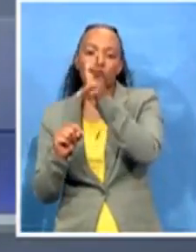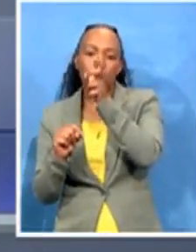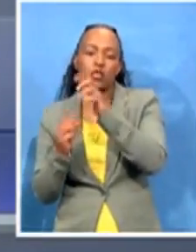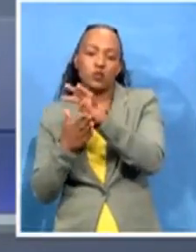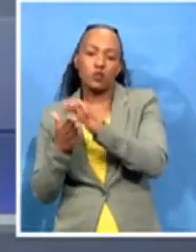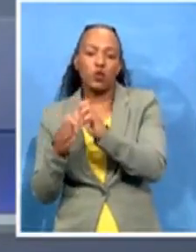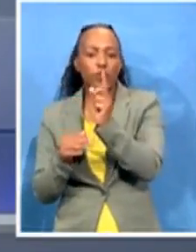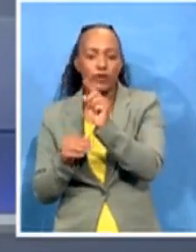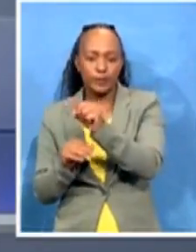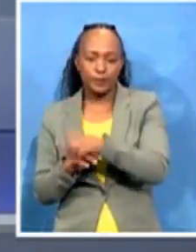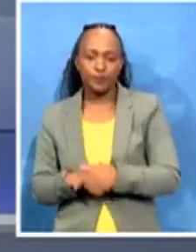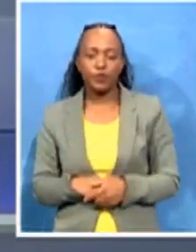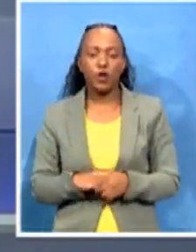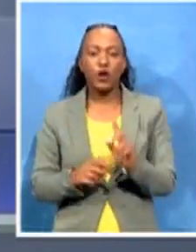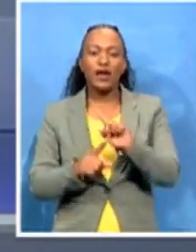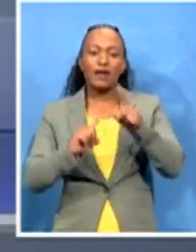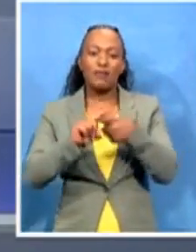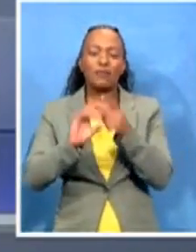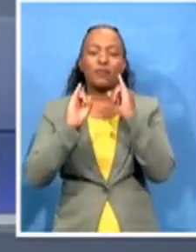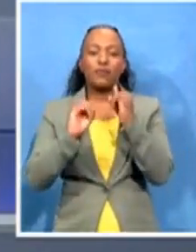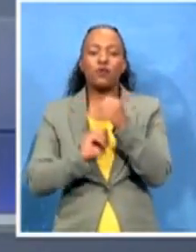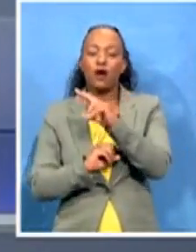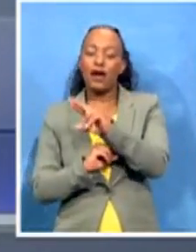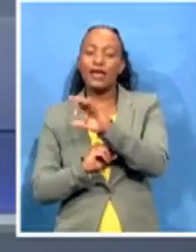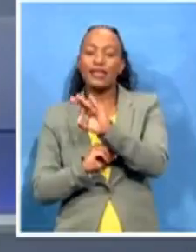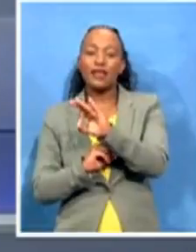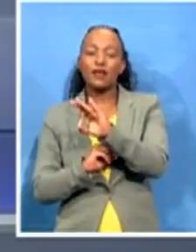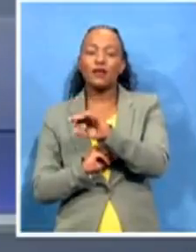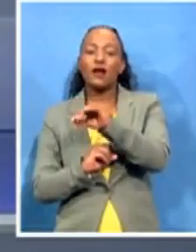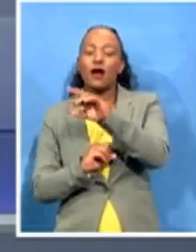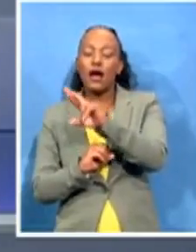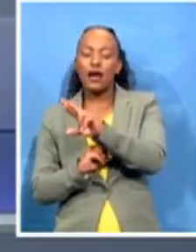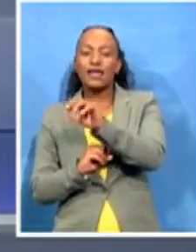happened on the R66 between Ulundi and Melmoth earlier this morning.